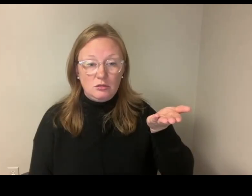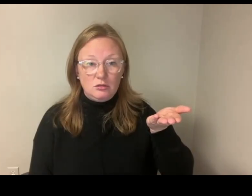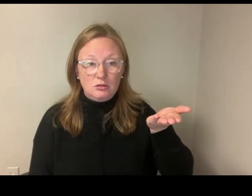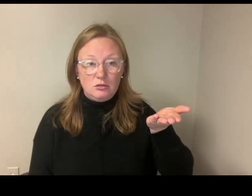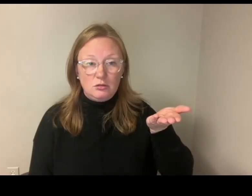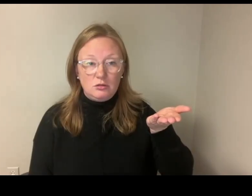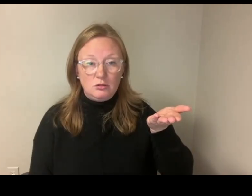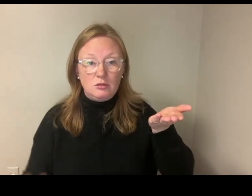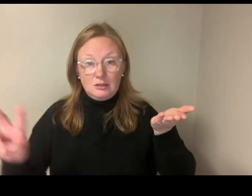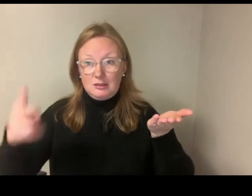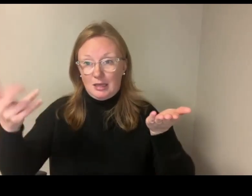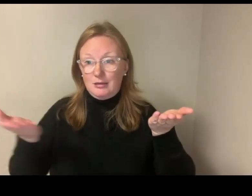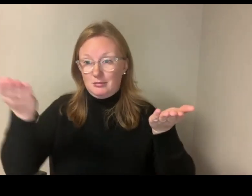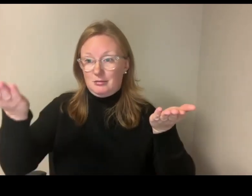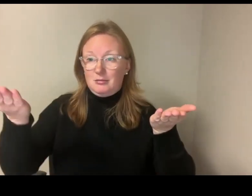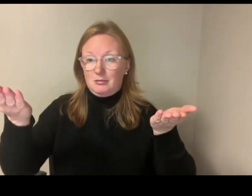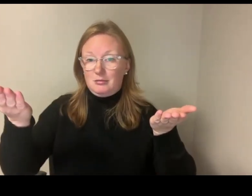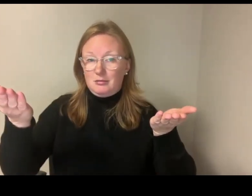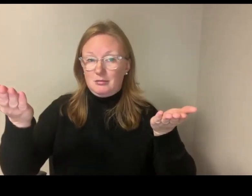Is there a second?